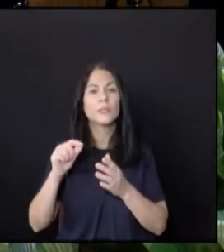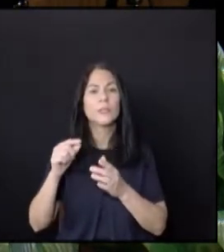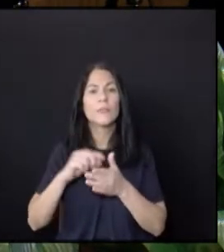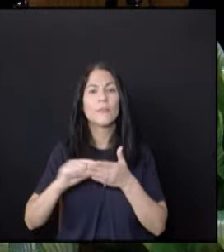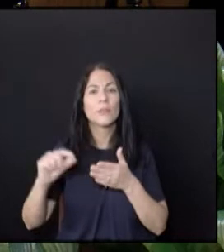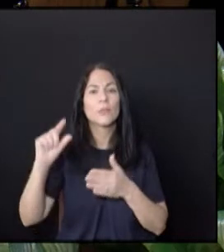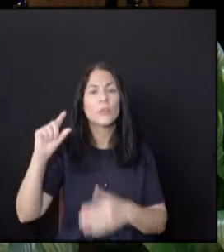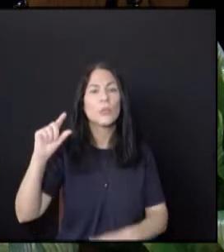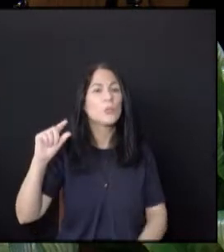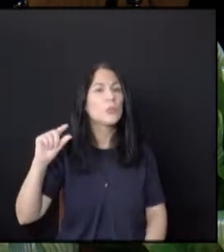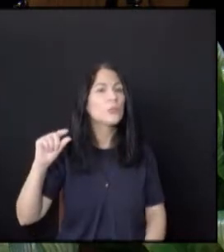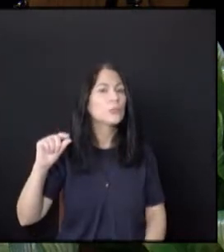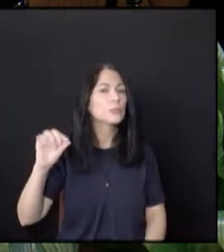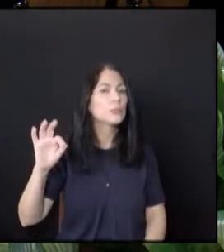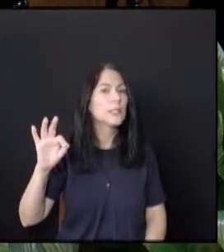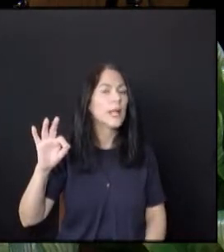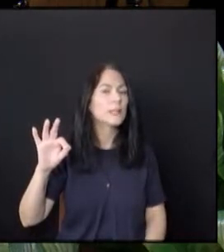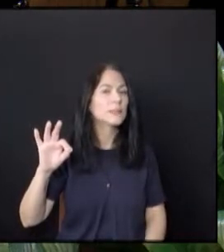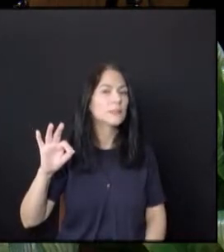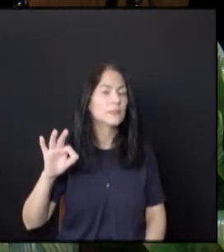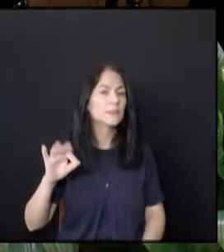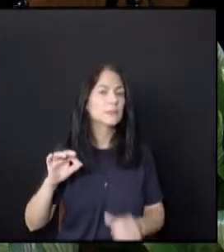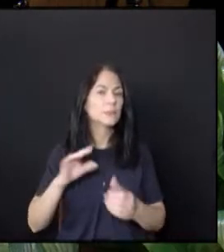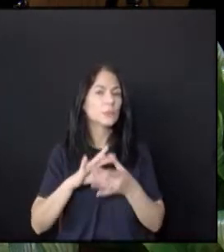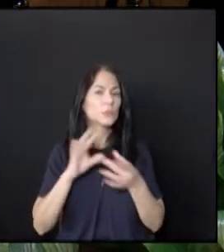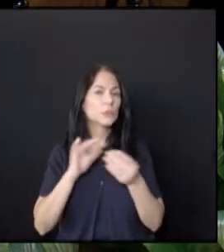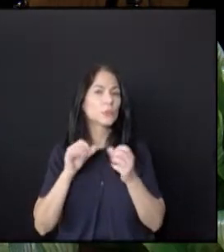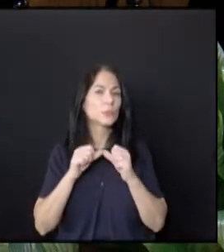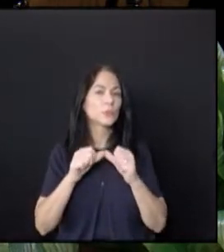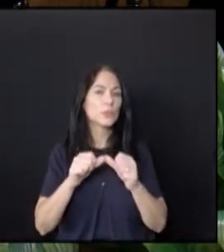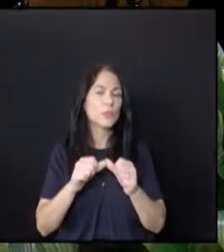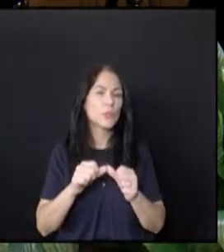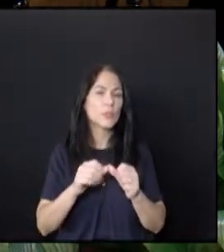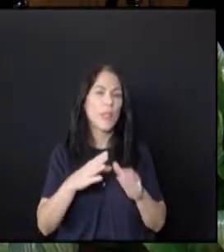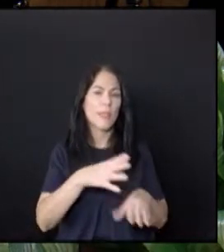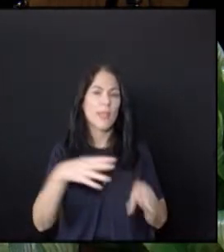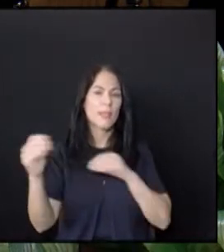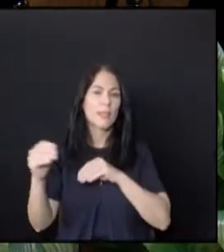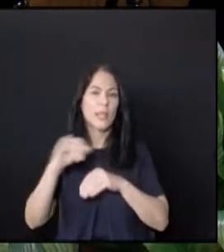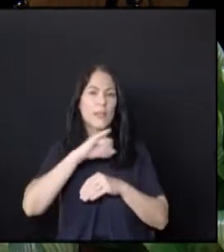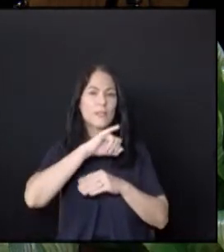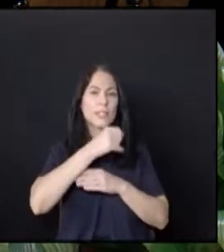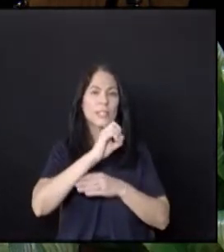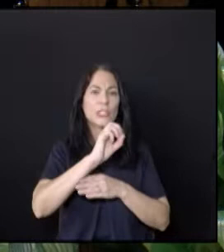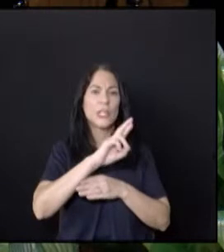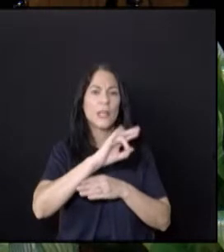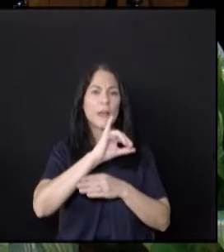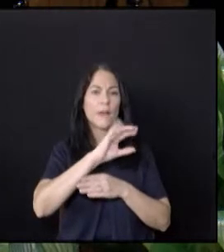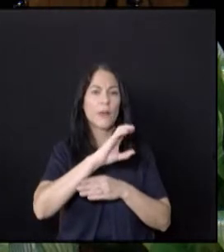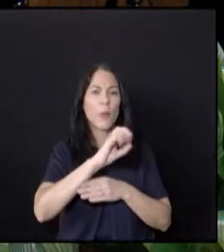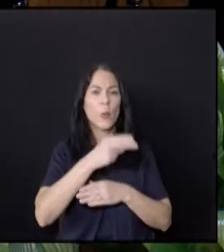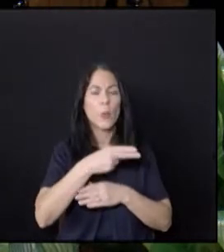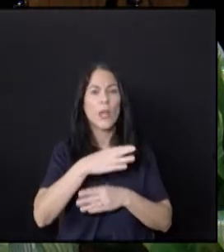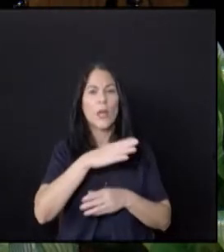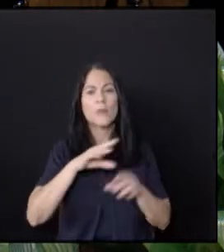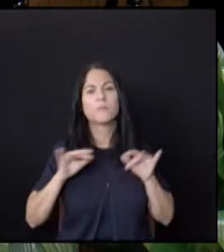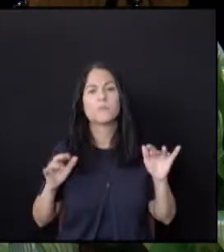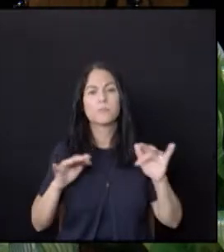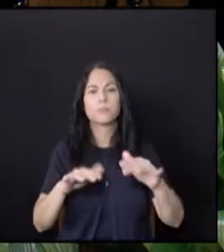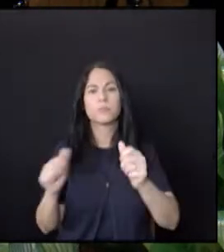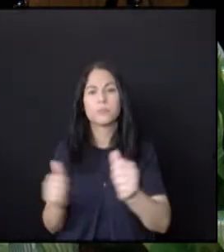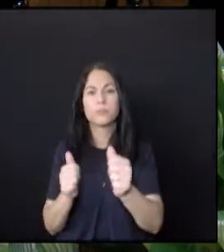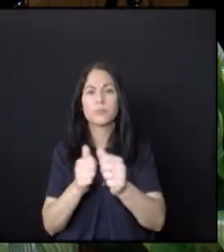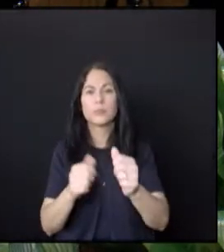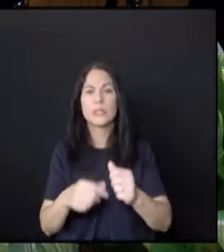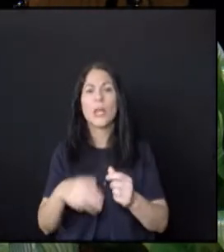story continues. And as they went out of Jericho, a great crowd followed him. And behold, there were two